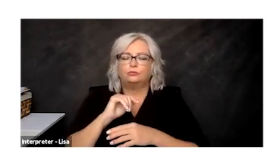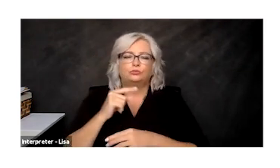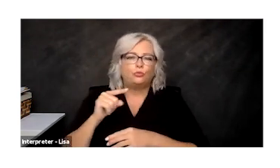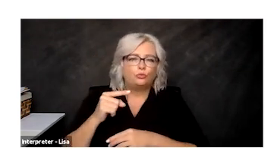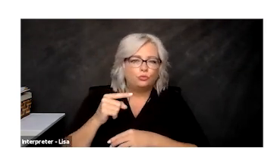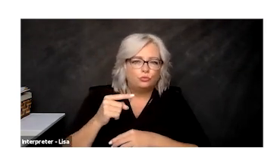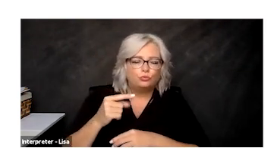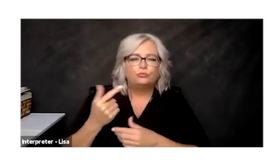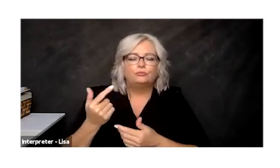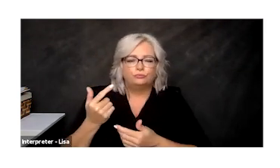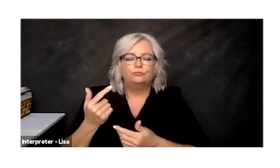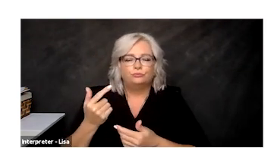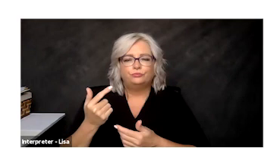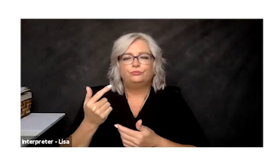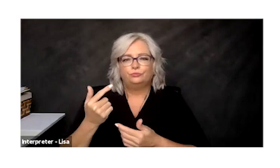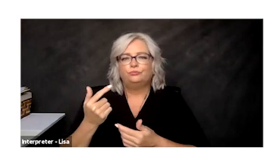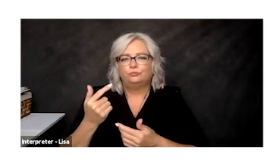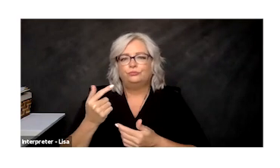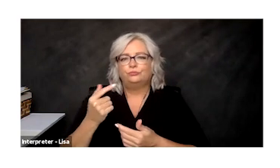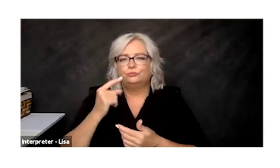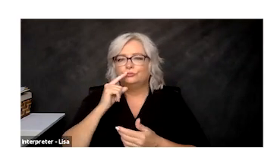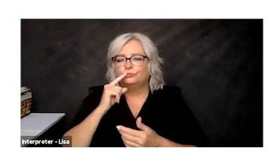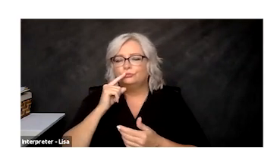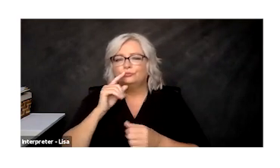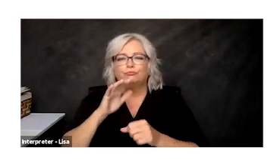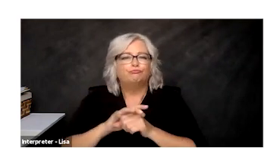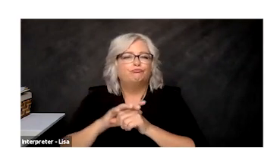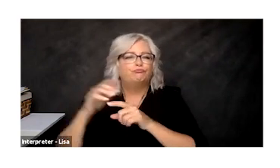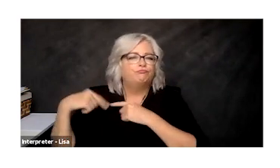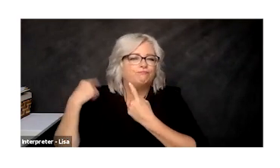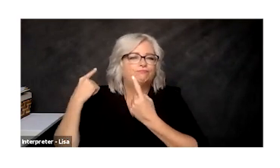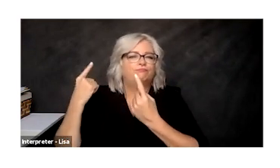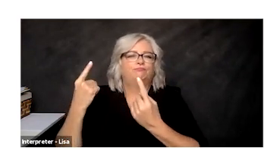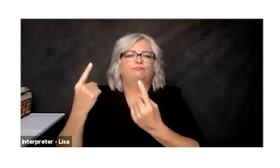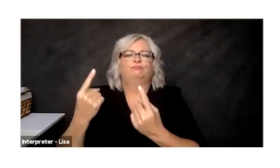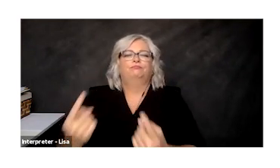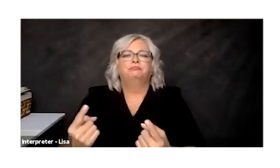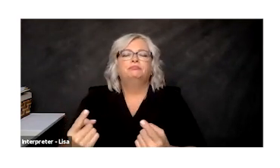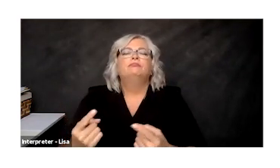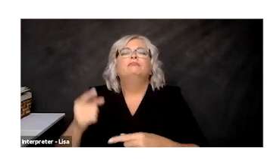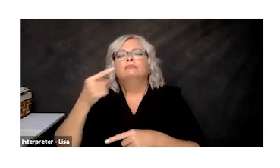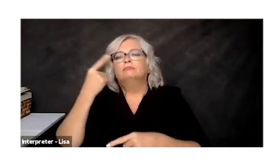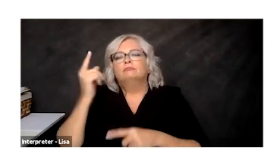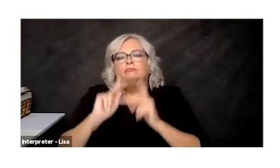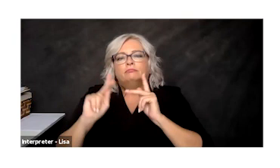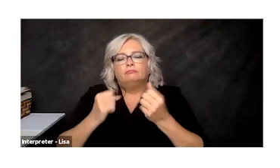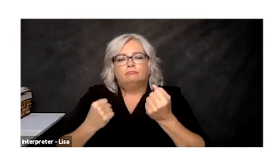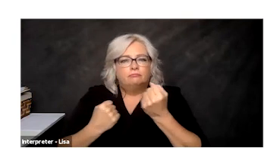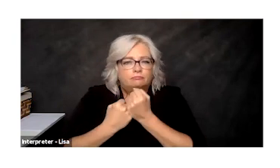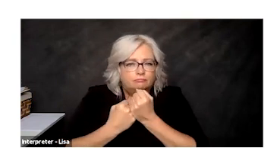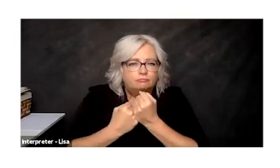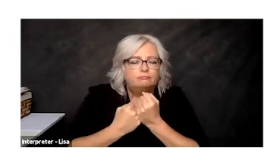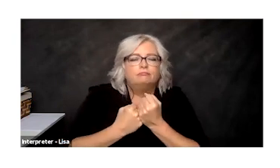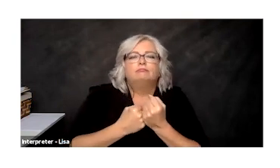So there's been a long-standing commitment within Black communities of supporting Black-owned brands like Sean John,